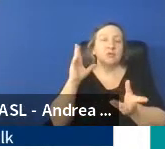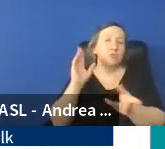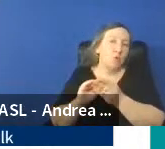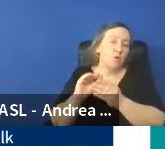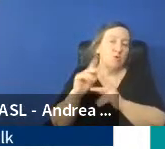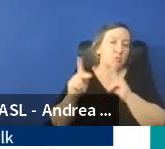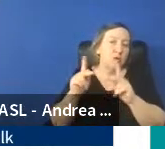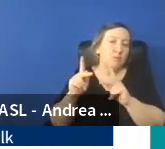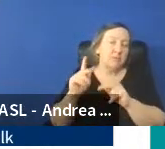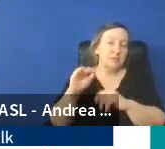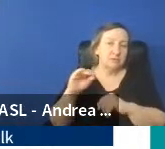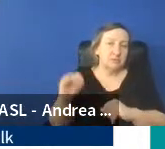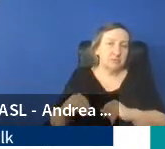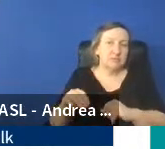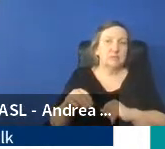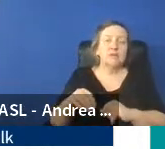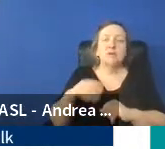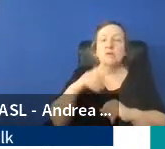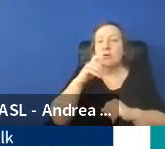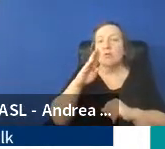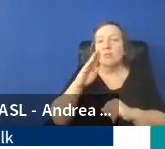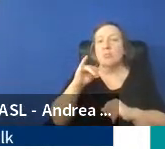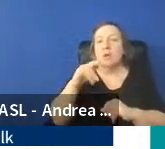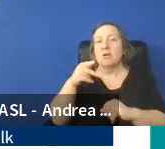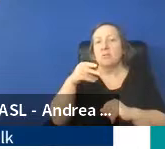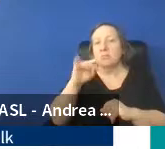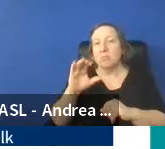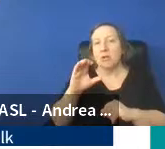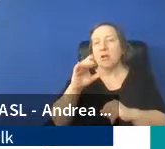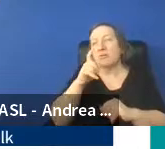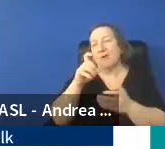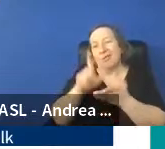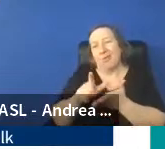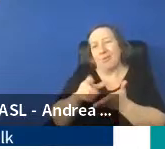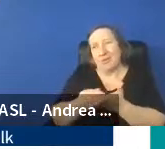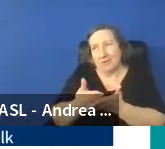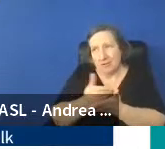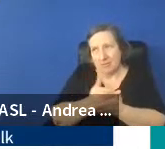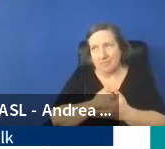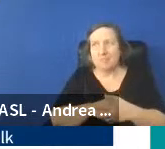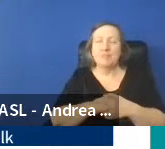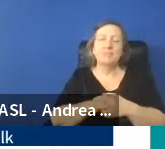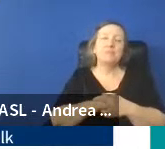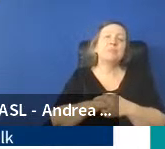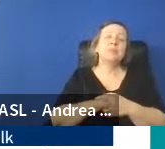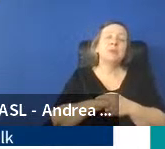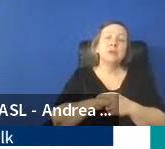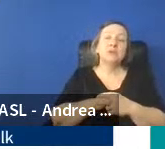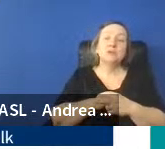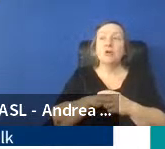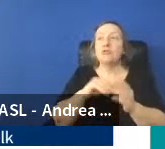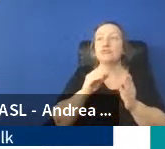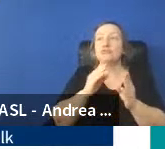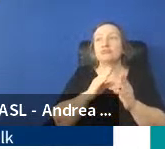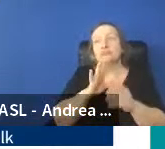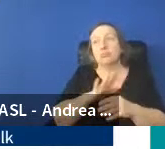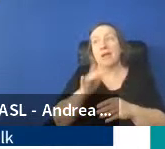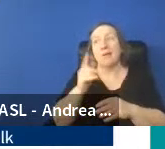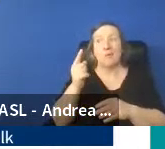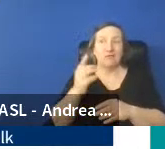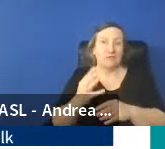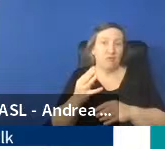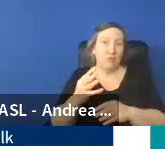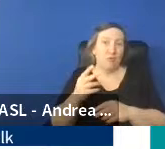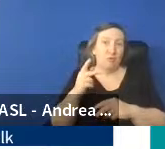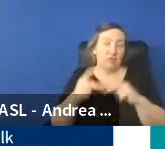population who are BIPOC or who are low income. So across these, it's about a quarter of the